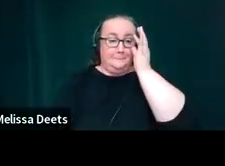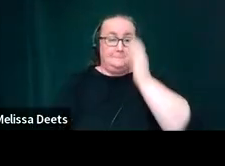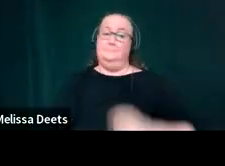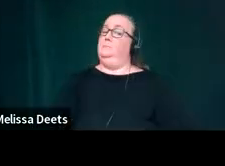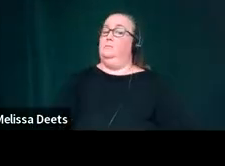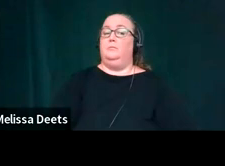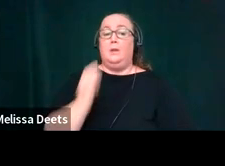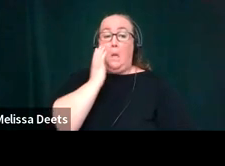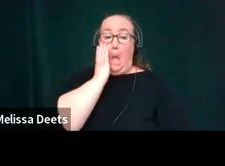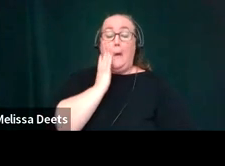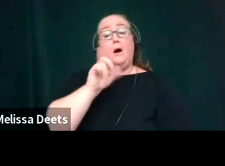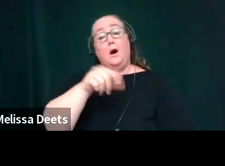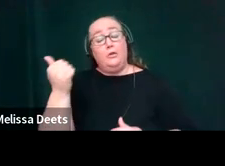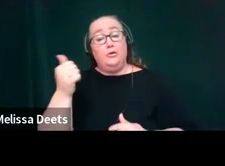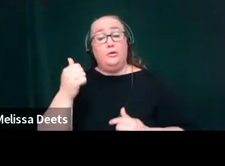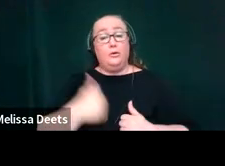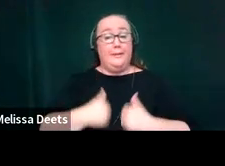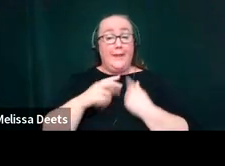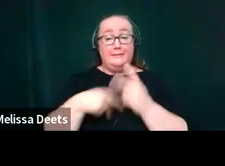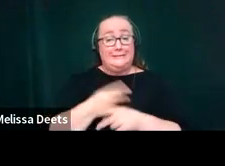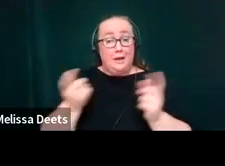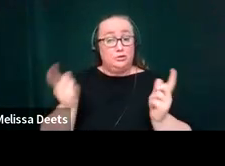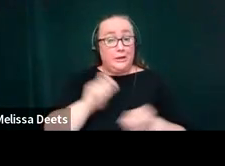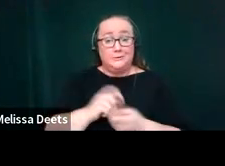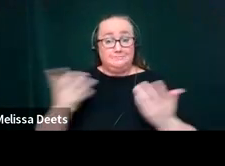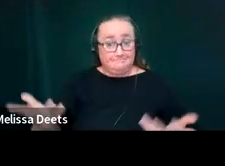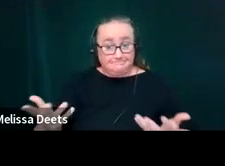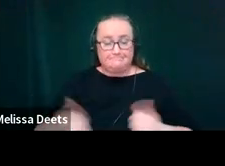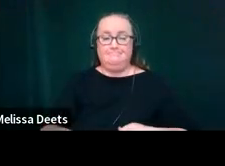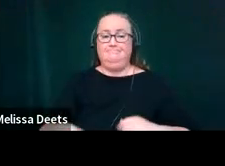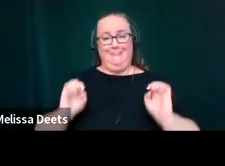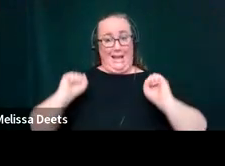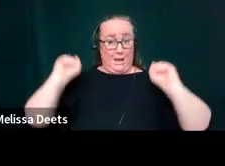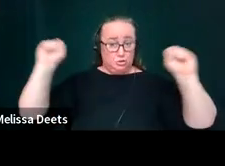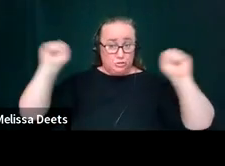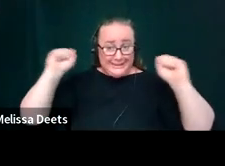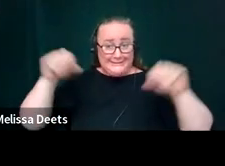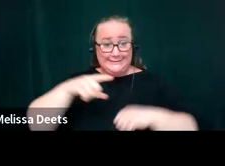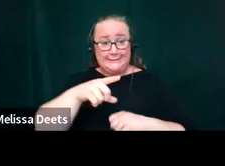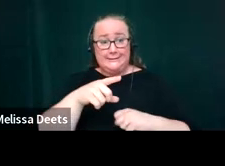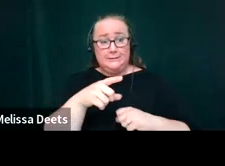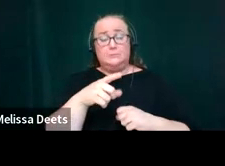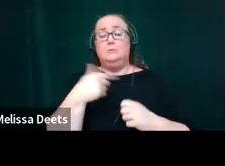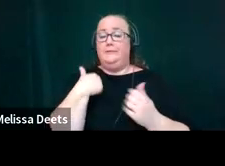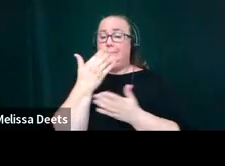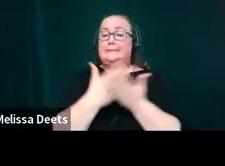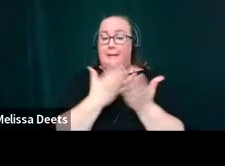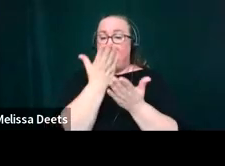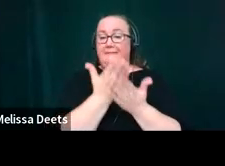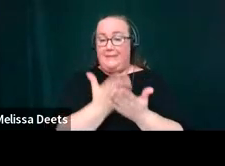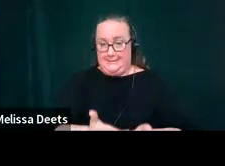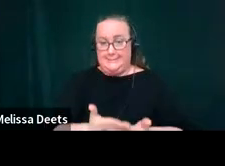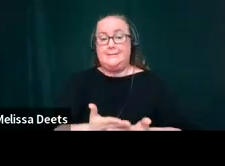other lifestyle changes that one could possibly make. How about exercise? So there is some evidence to show that